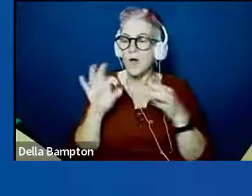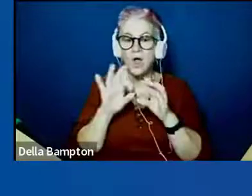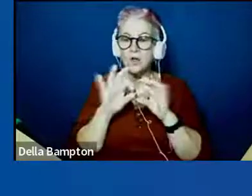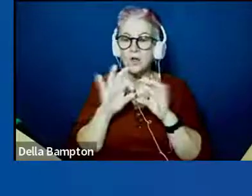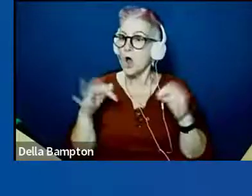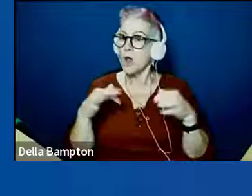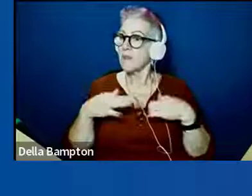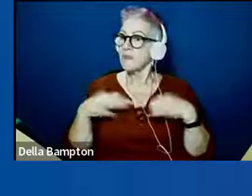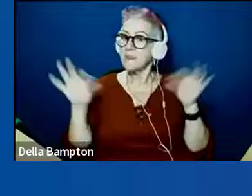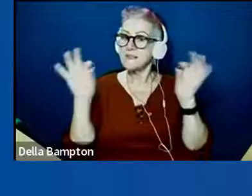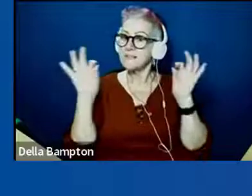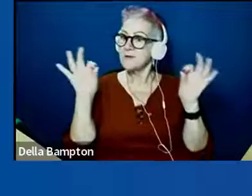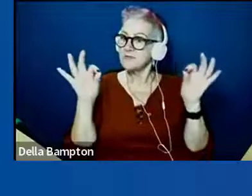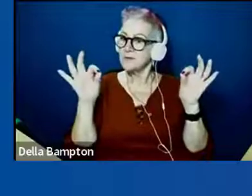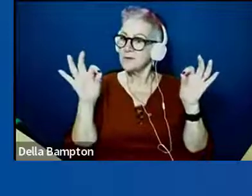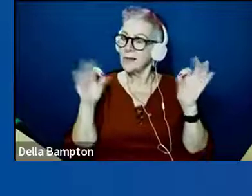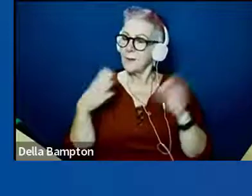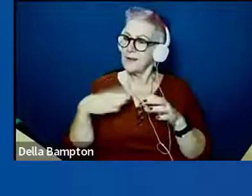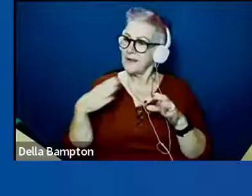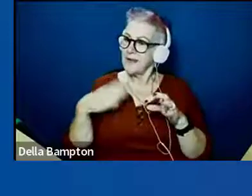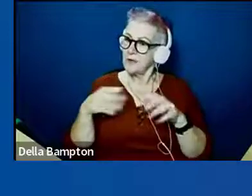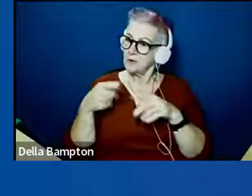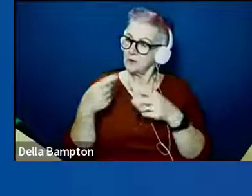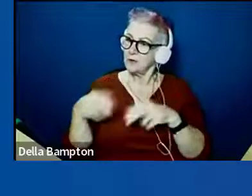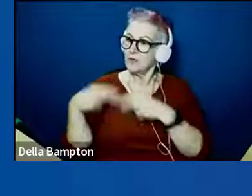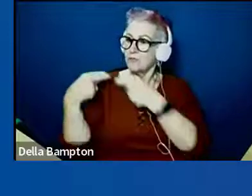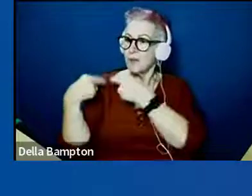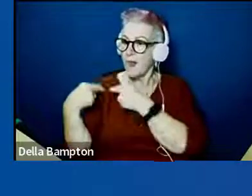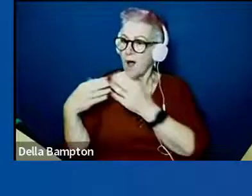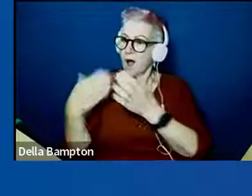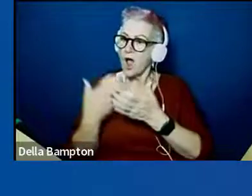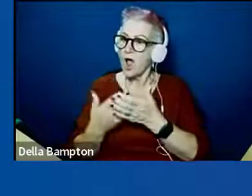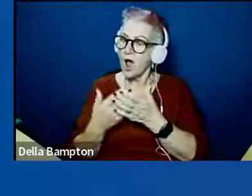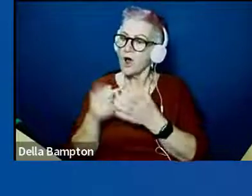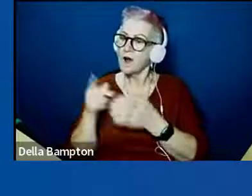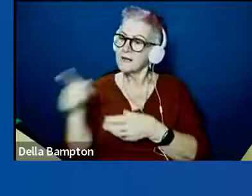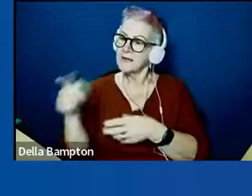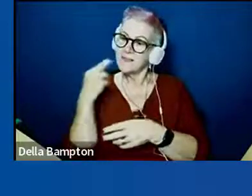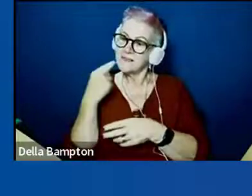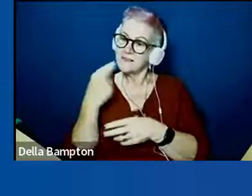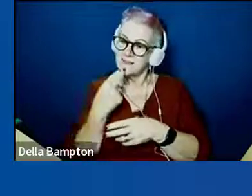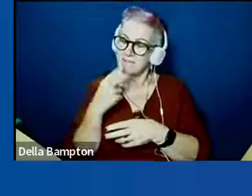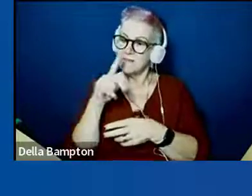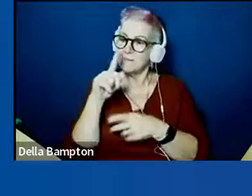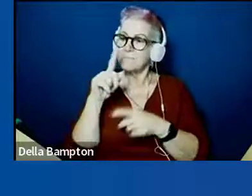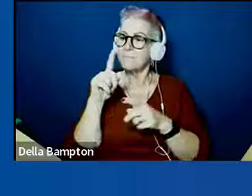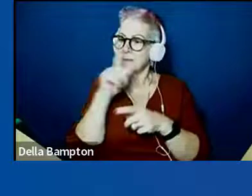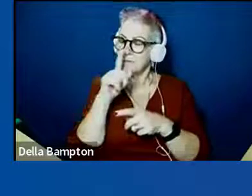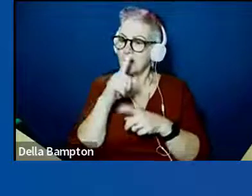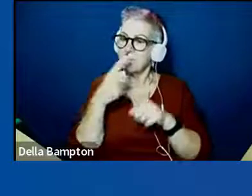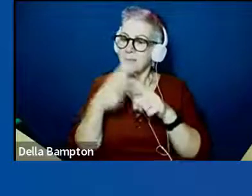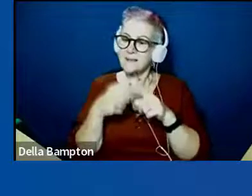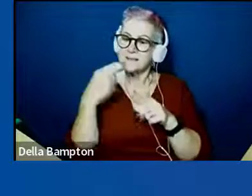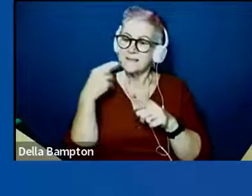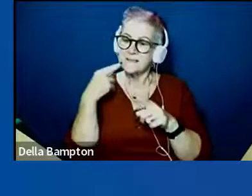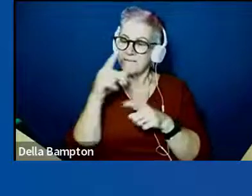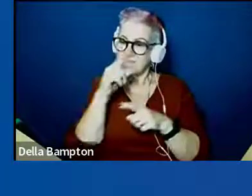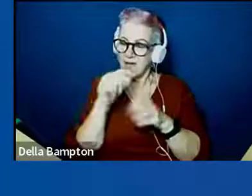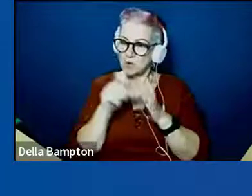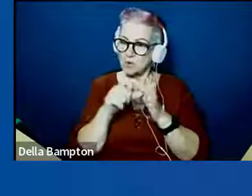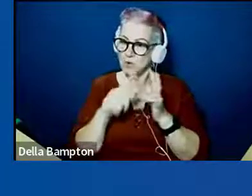deaf consultants and people at Deaf Can Do really were able to help us guide through those. So as I said, we